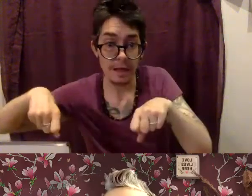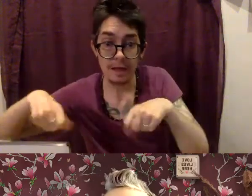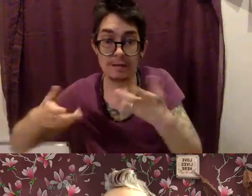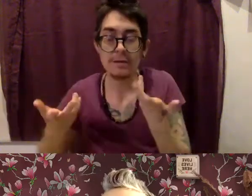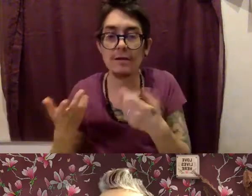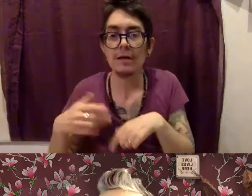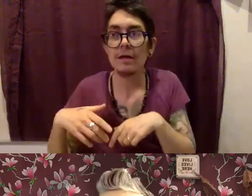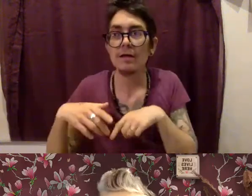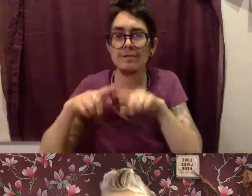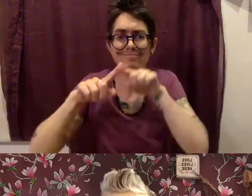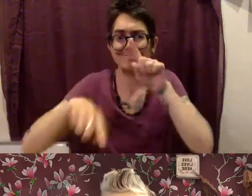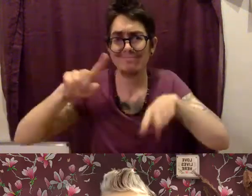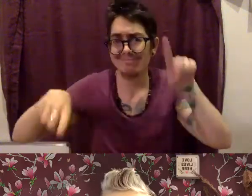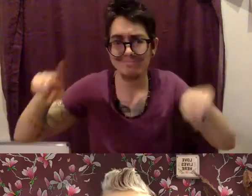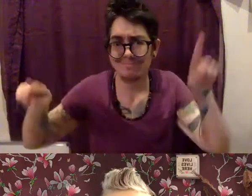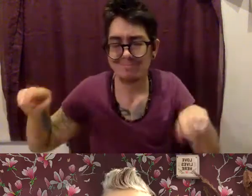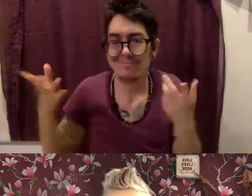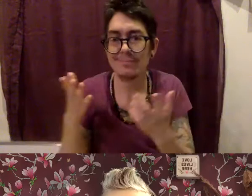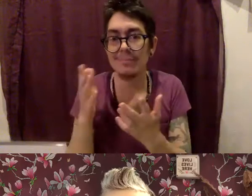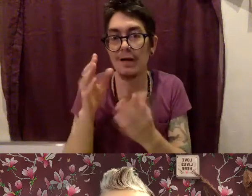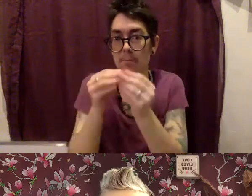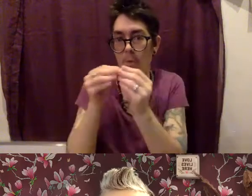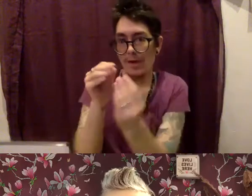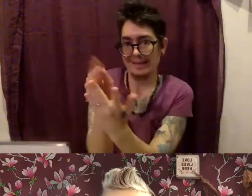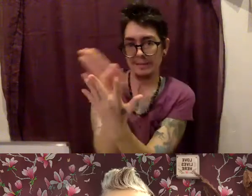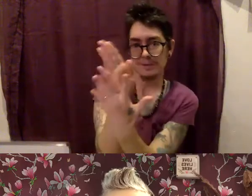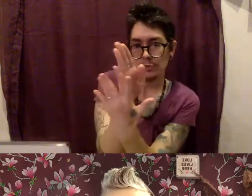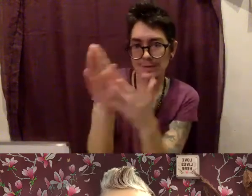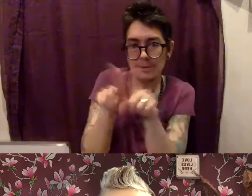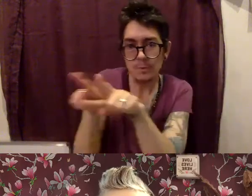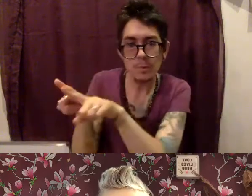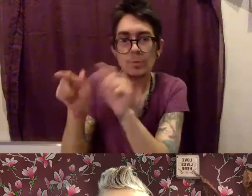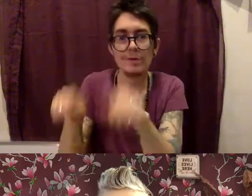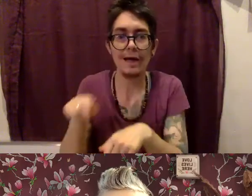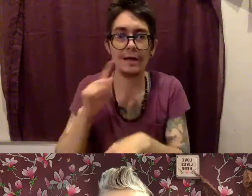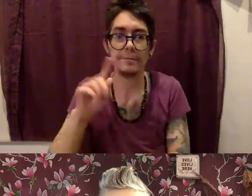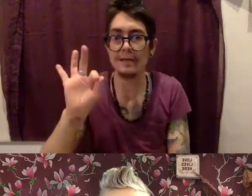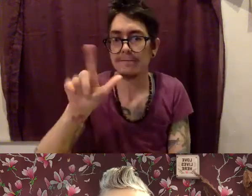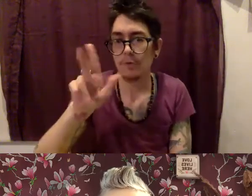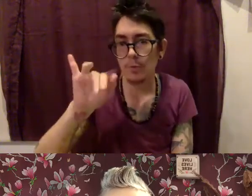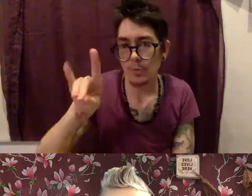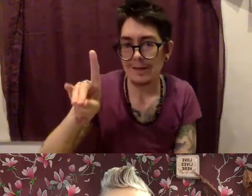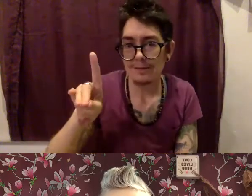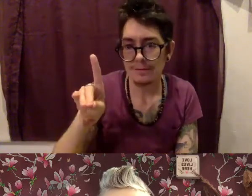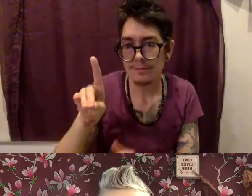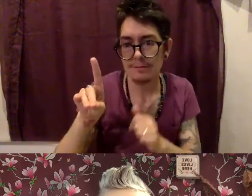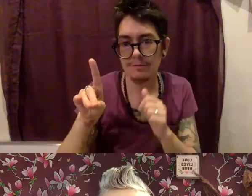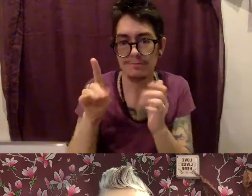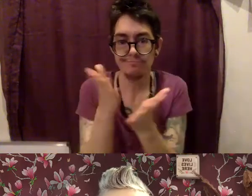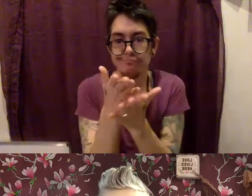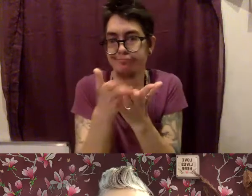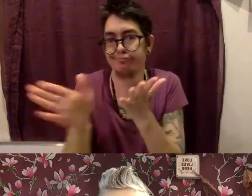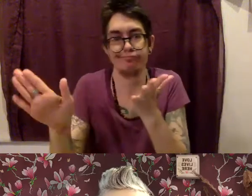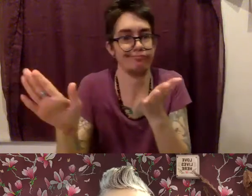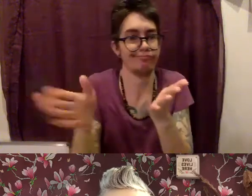can be changing, they can switch at any time, and there's a variety. There's more than that. And there's also more in between just the 2 of